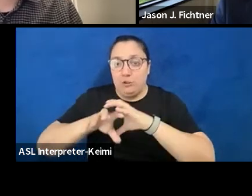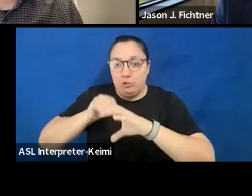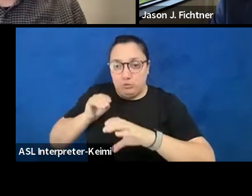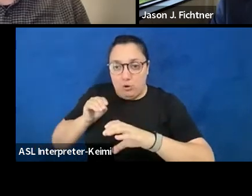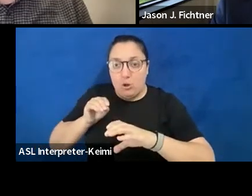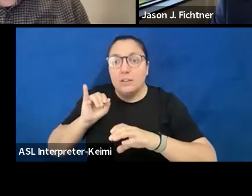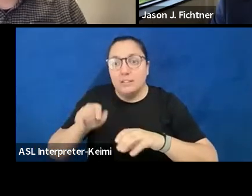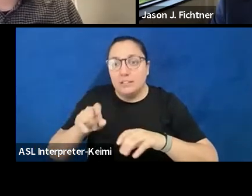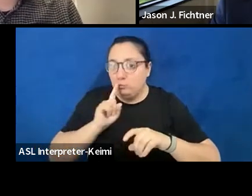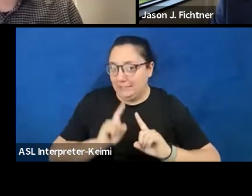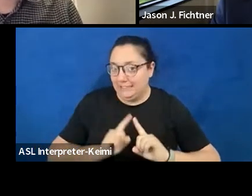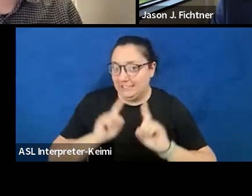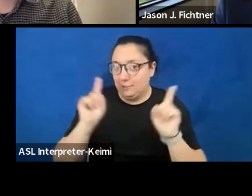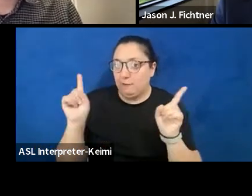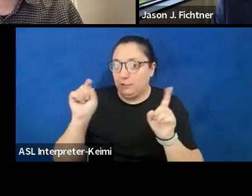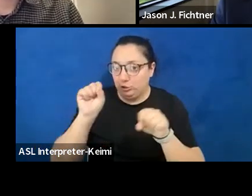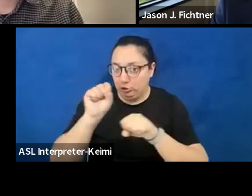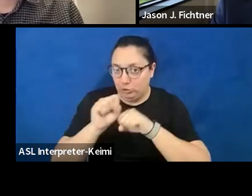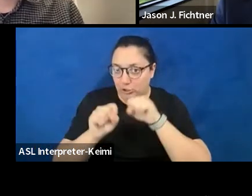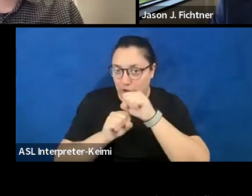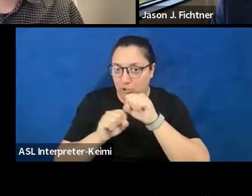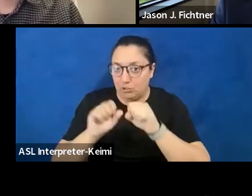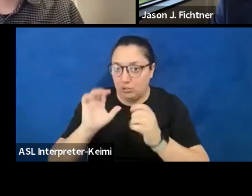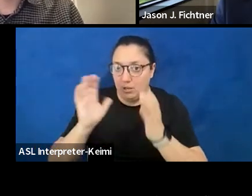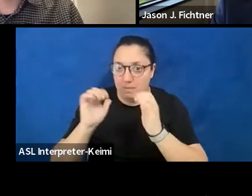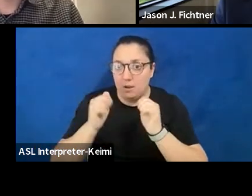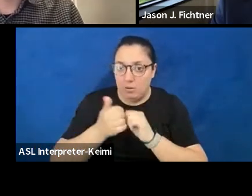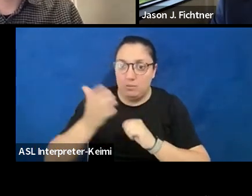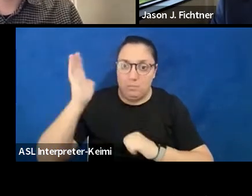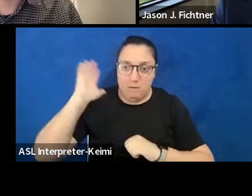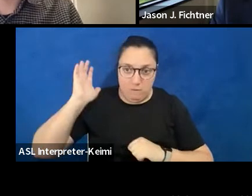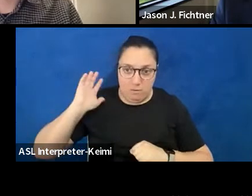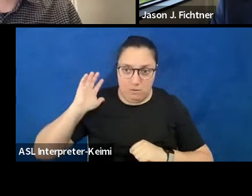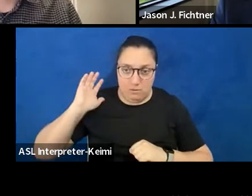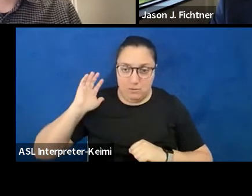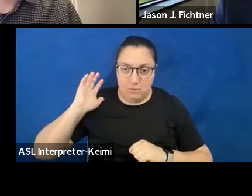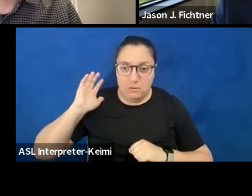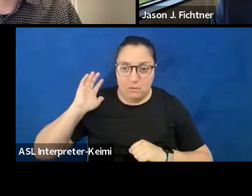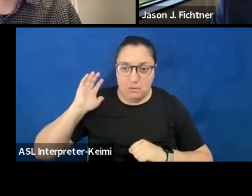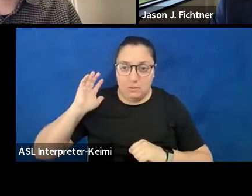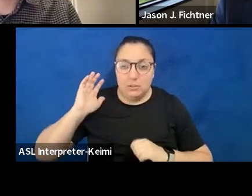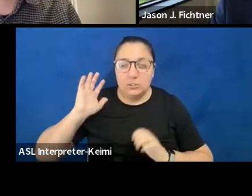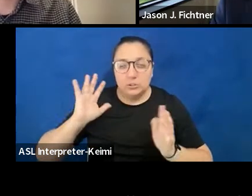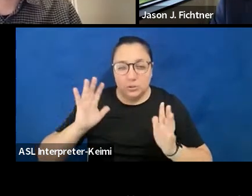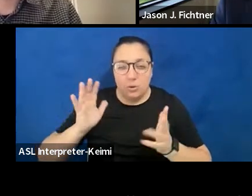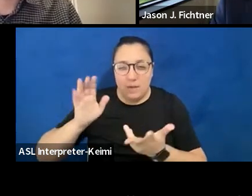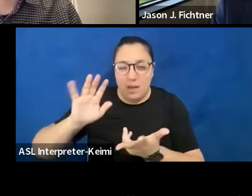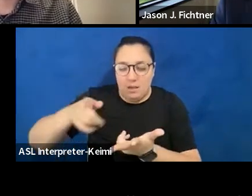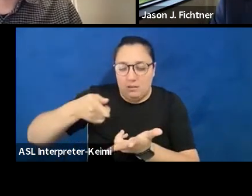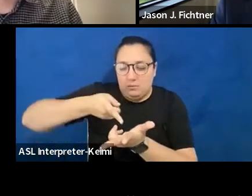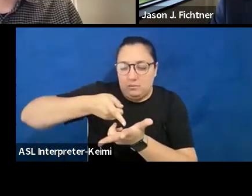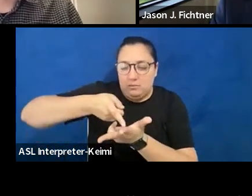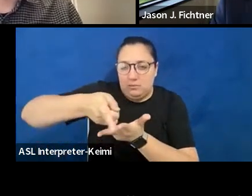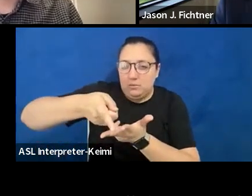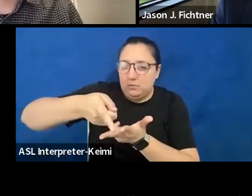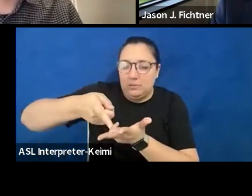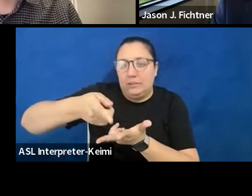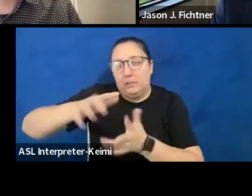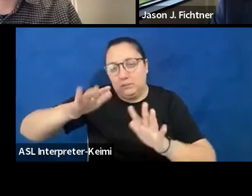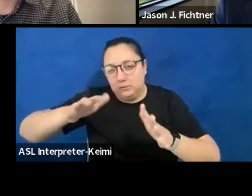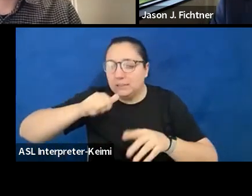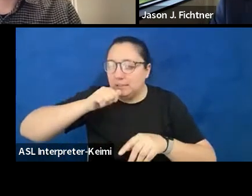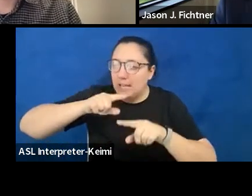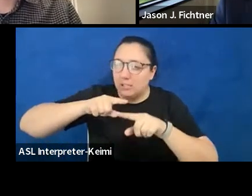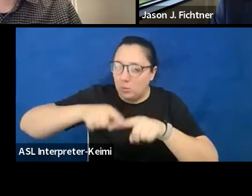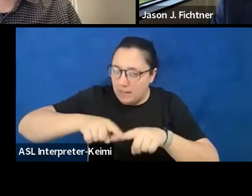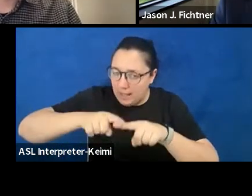different structure than your defined benefit plan. So that part of the stool isn't as reliable for many